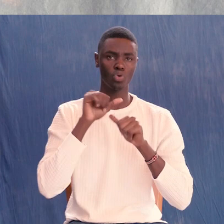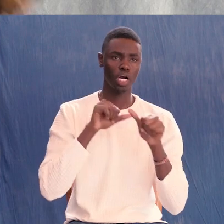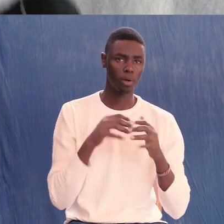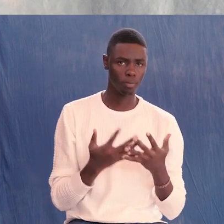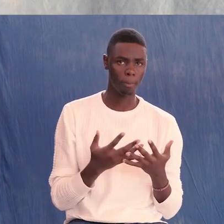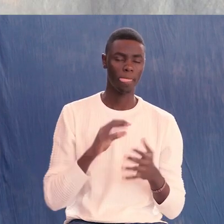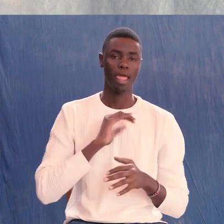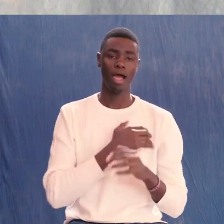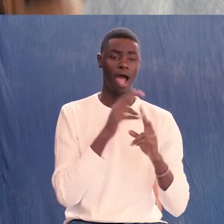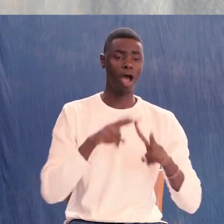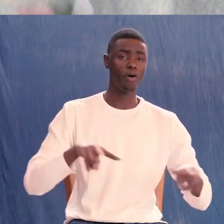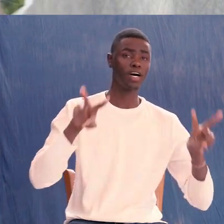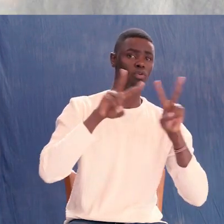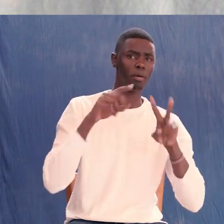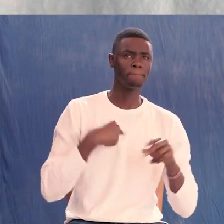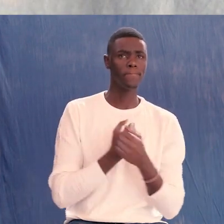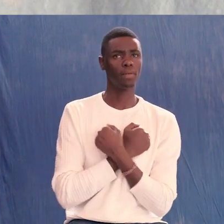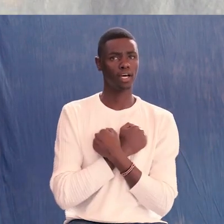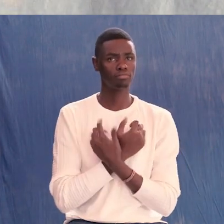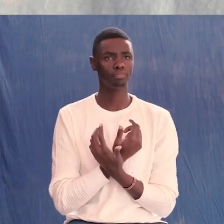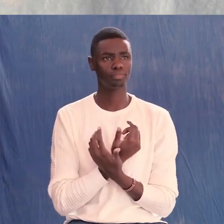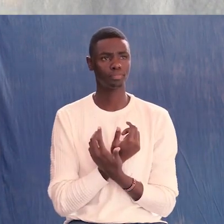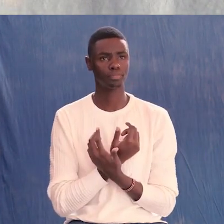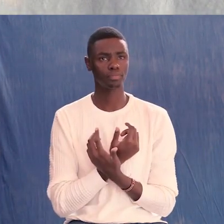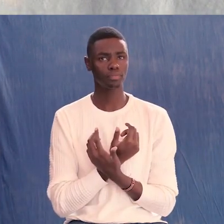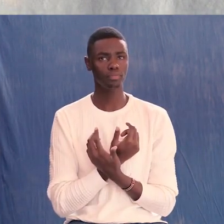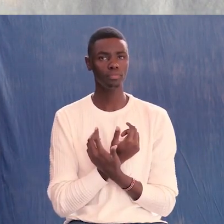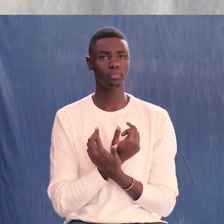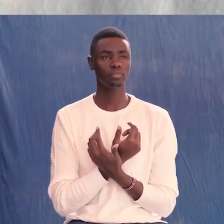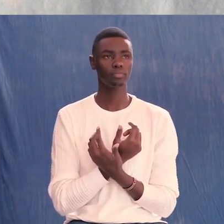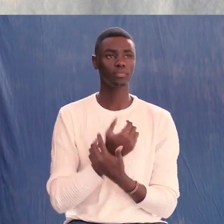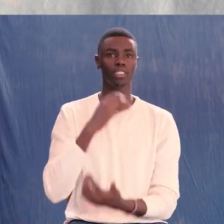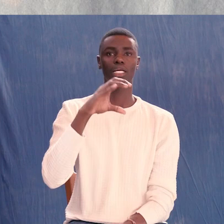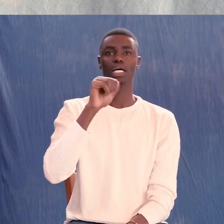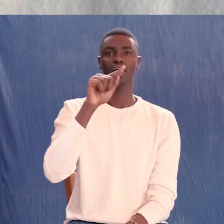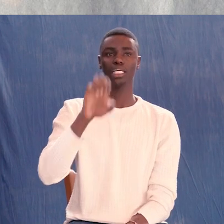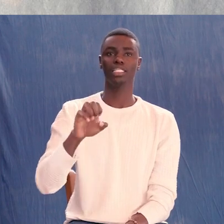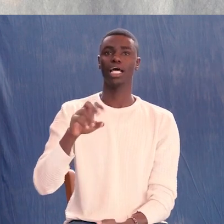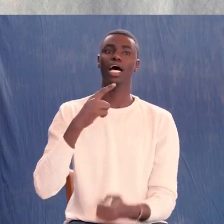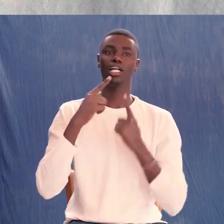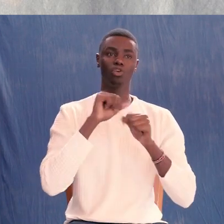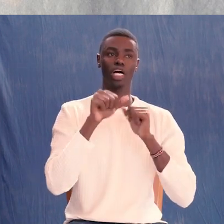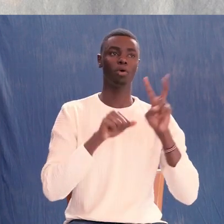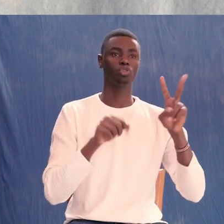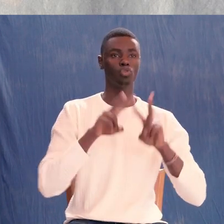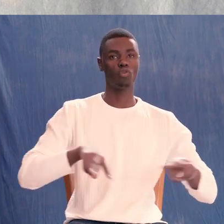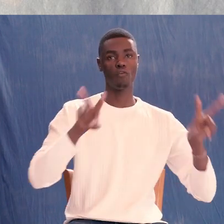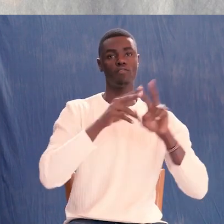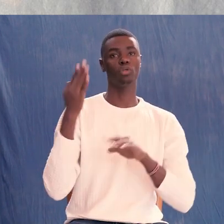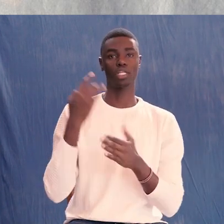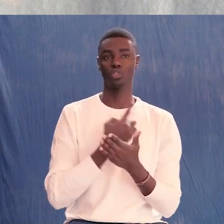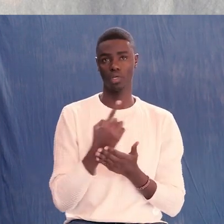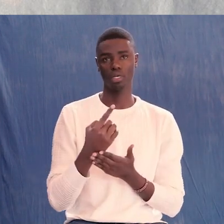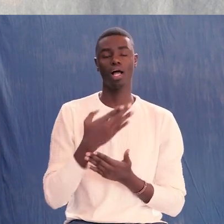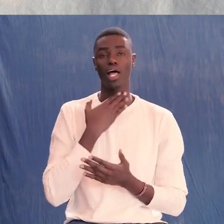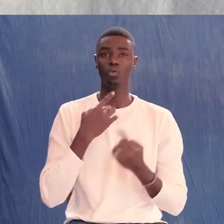our values. loved that Catherine spoke about two values last week and I